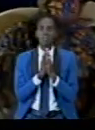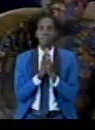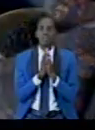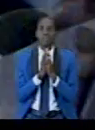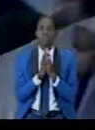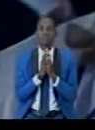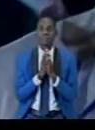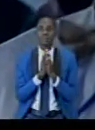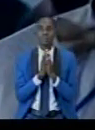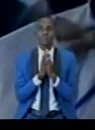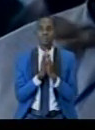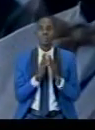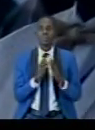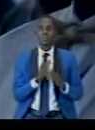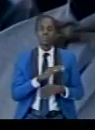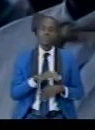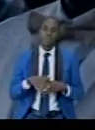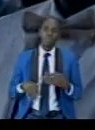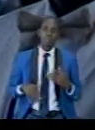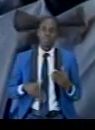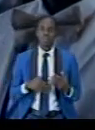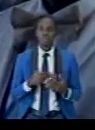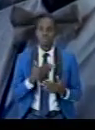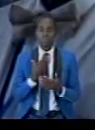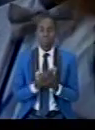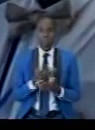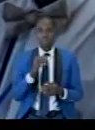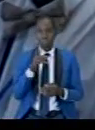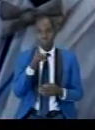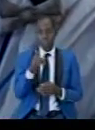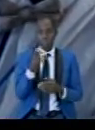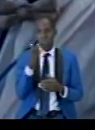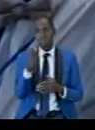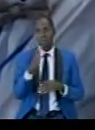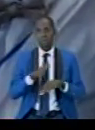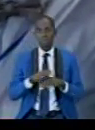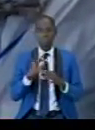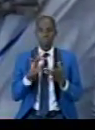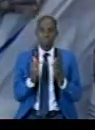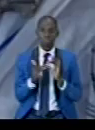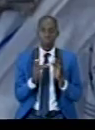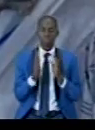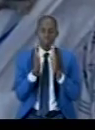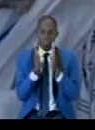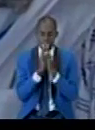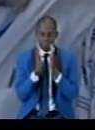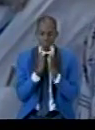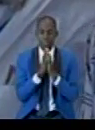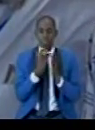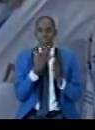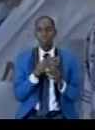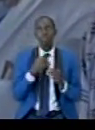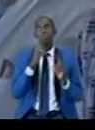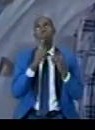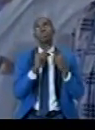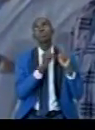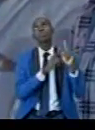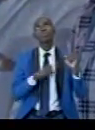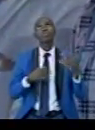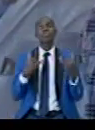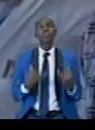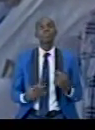All of us online, pray and say, Lord, today I